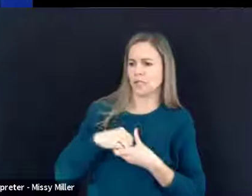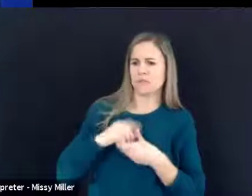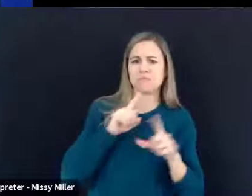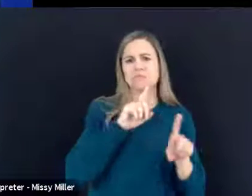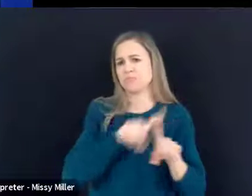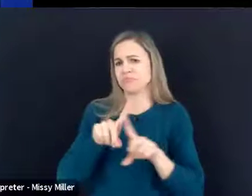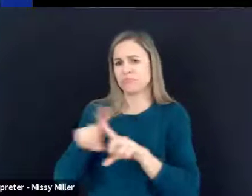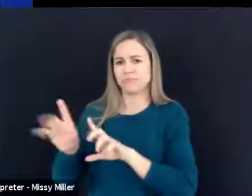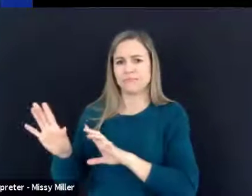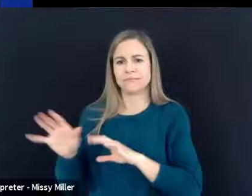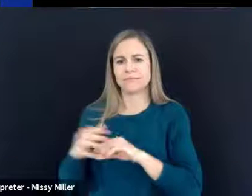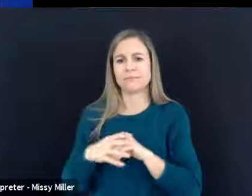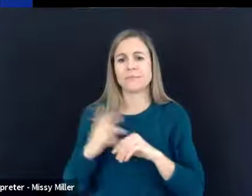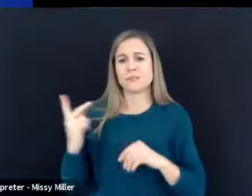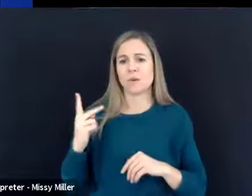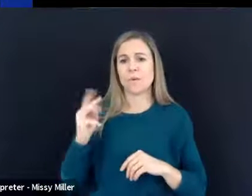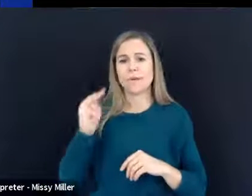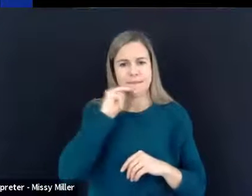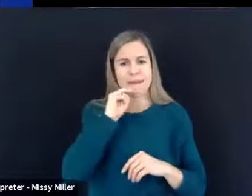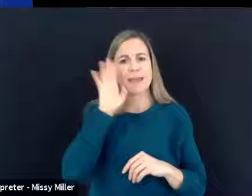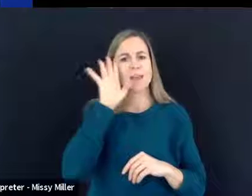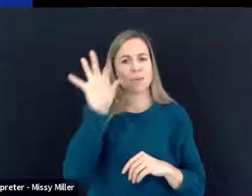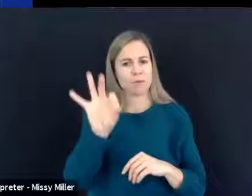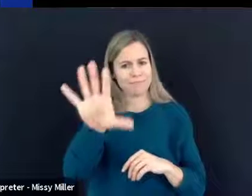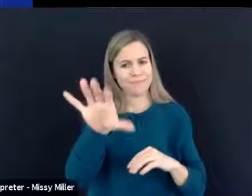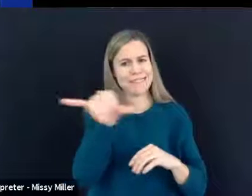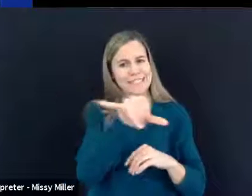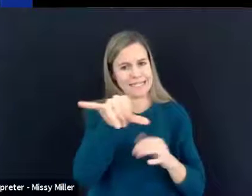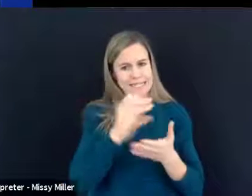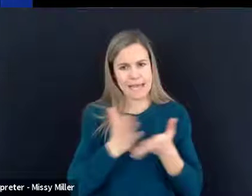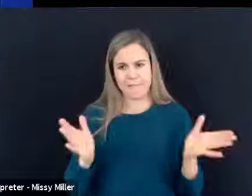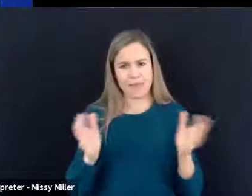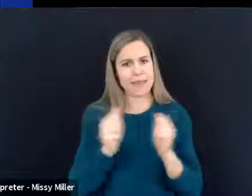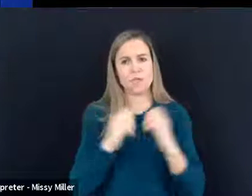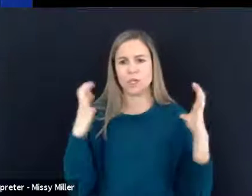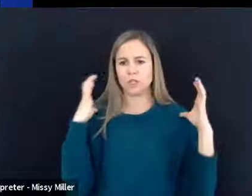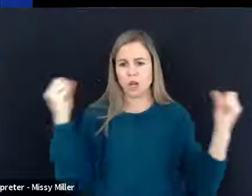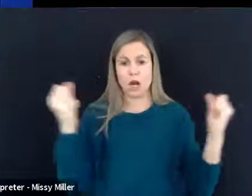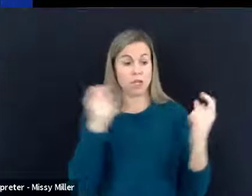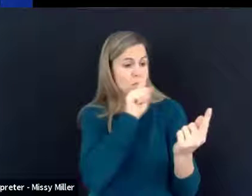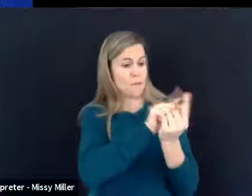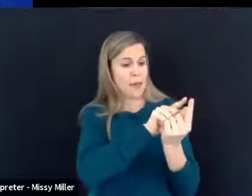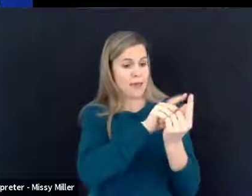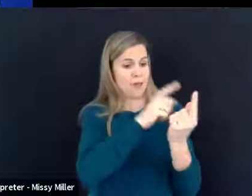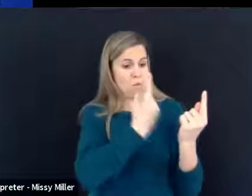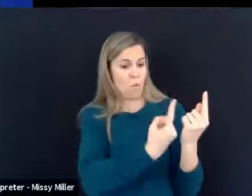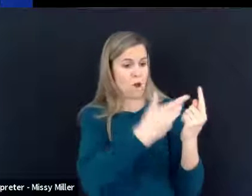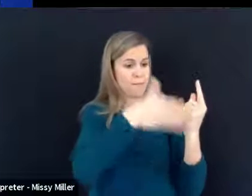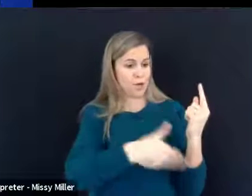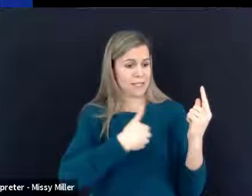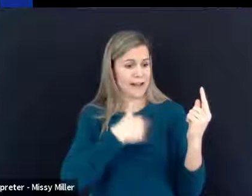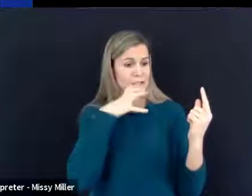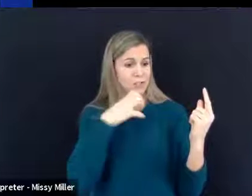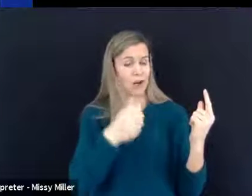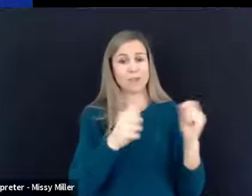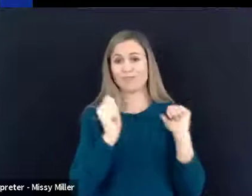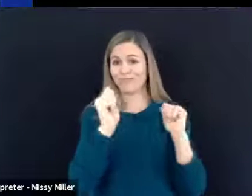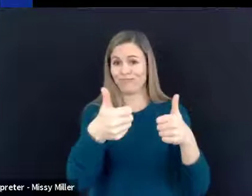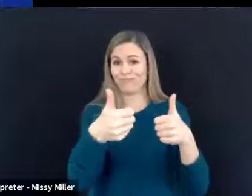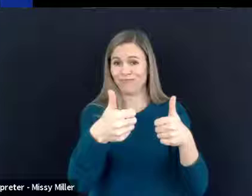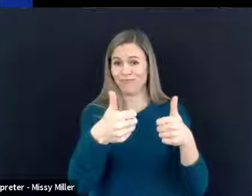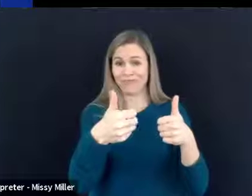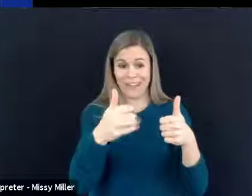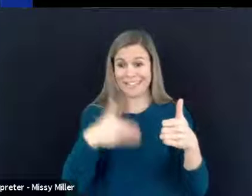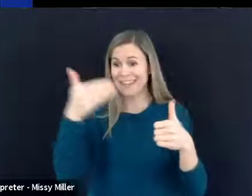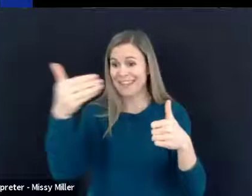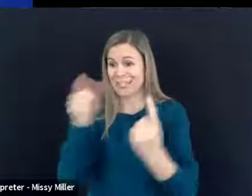think Megan and I would say the same thing to you about CHARGE syndrome. You've met one person who has CHARGE syndrome. Well, good for you, because the